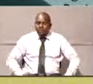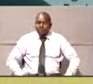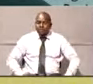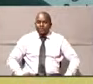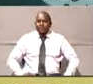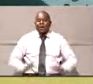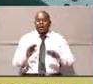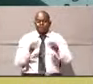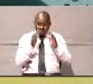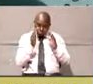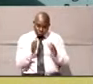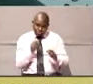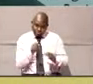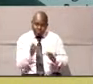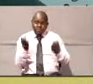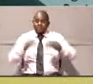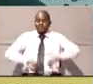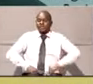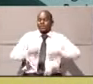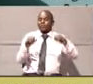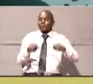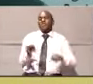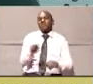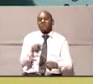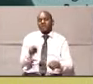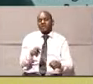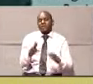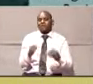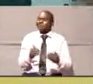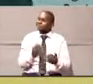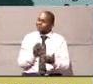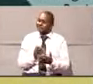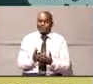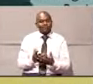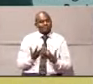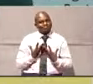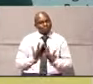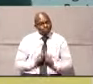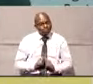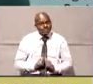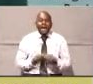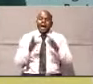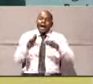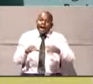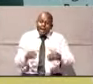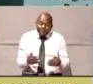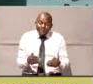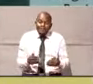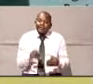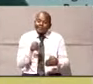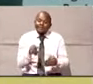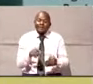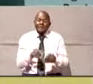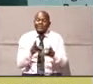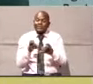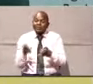and have to deal with a chairman like this? It is really, really, really sad. How could you be unleashed on these